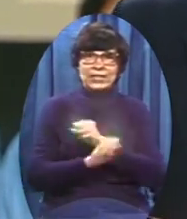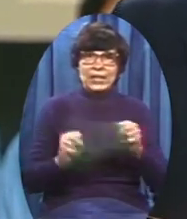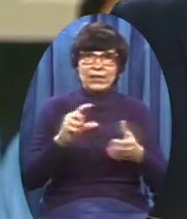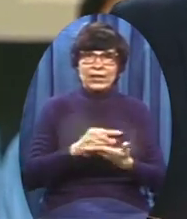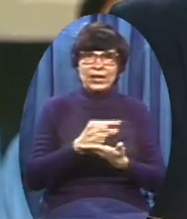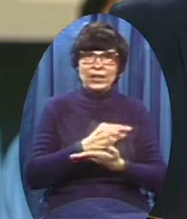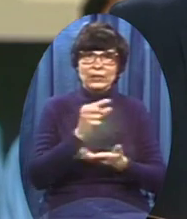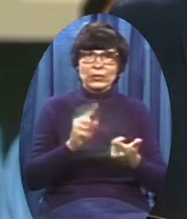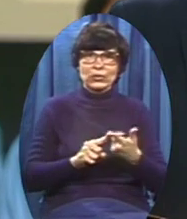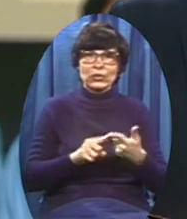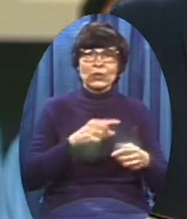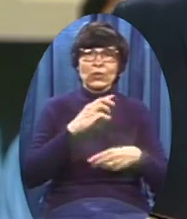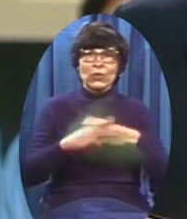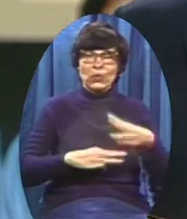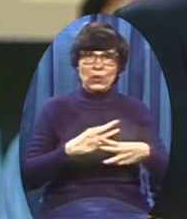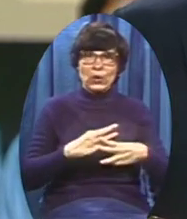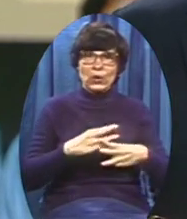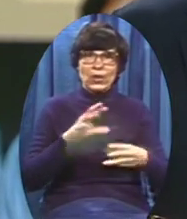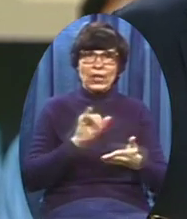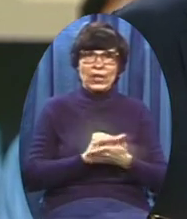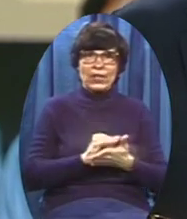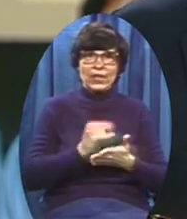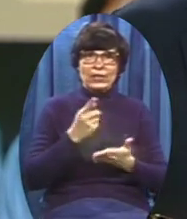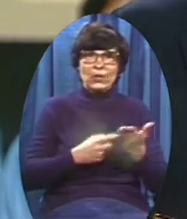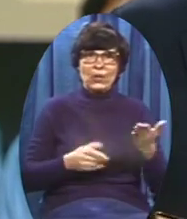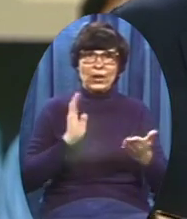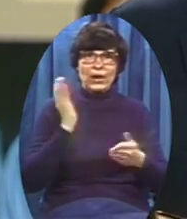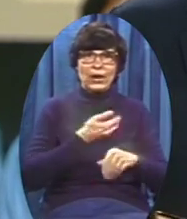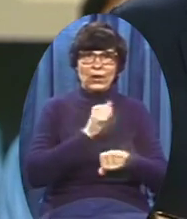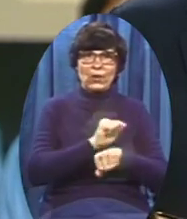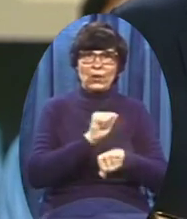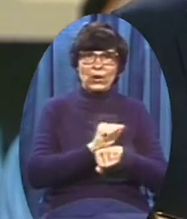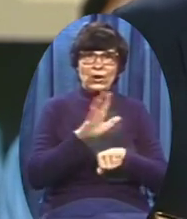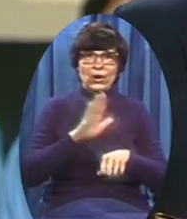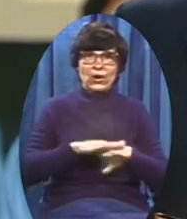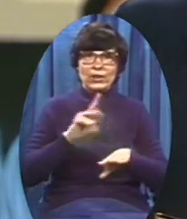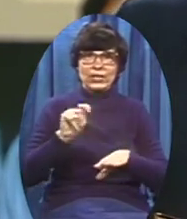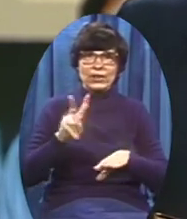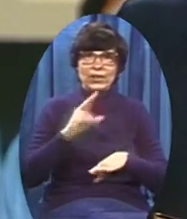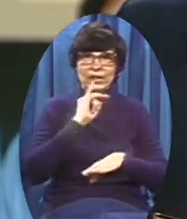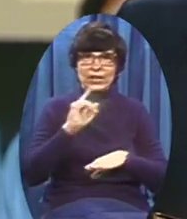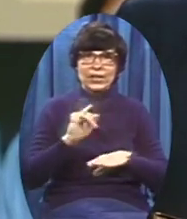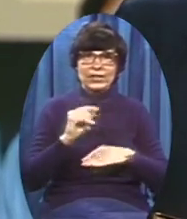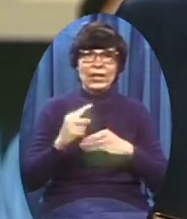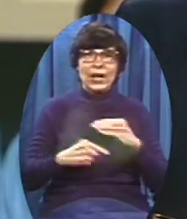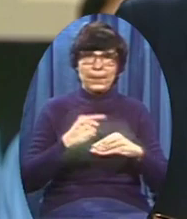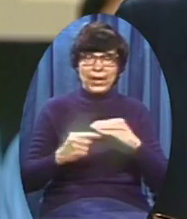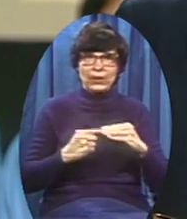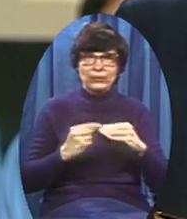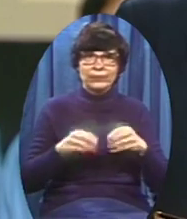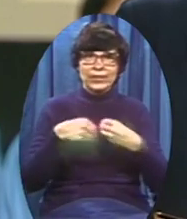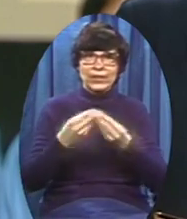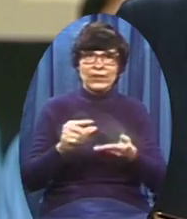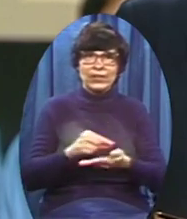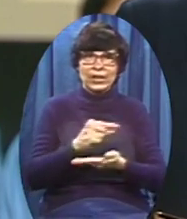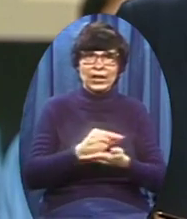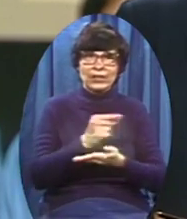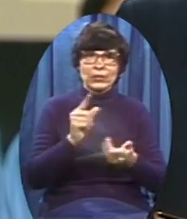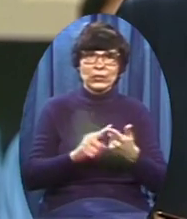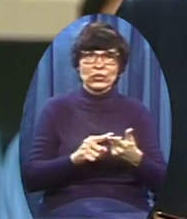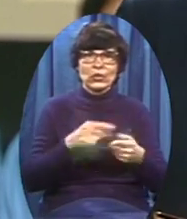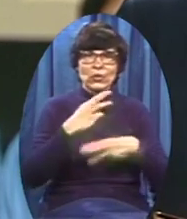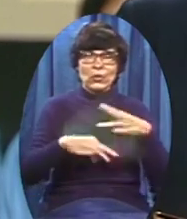ministry is all about, taking the gospel to the world. And I want to say thank you to every faith partner who helps us do